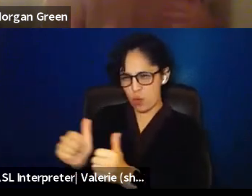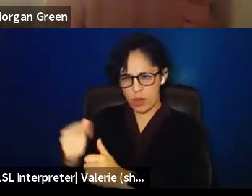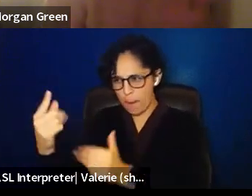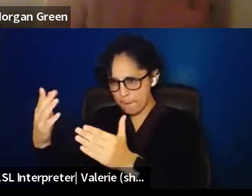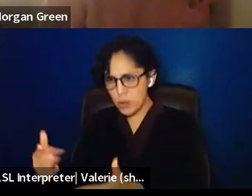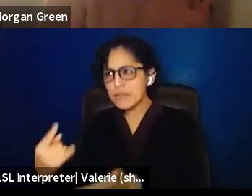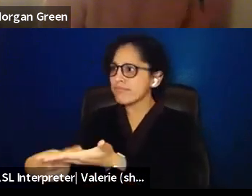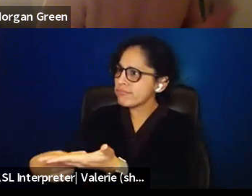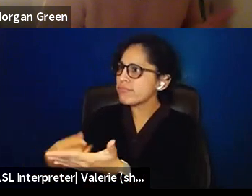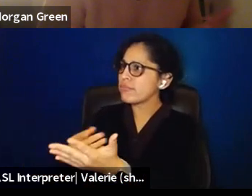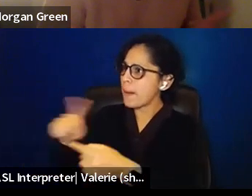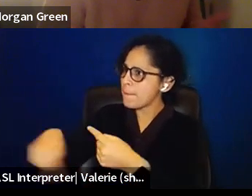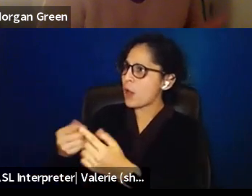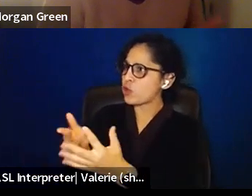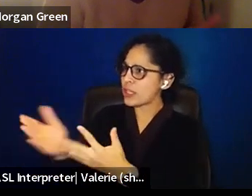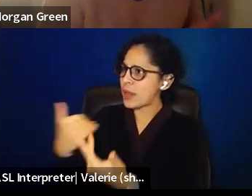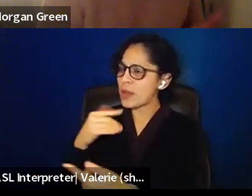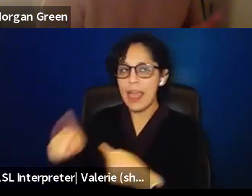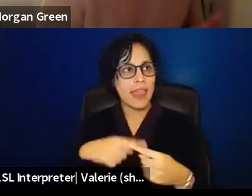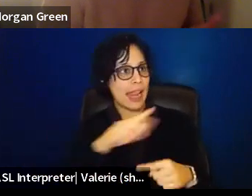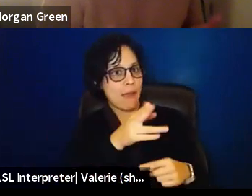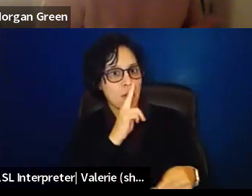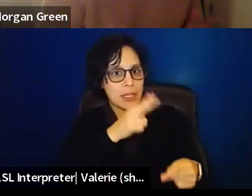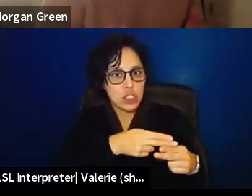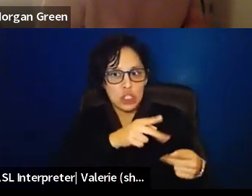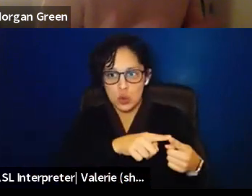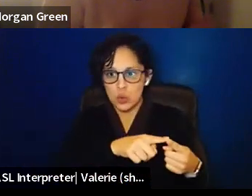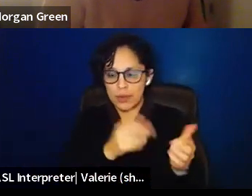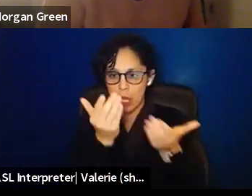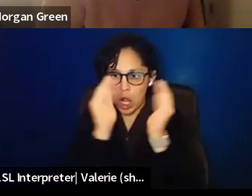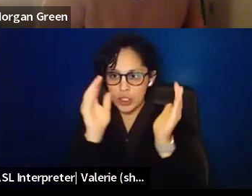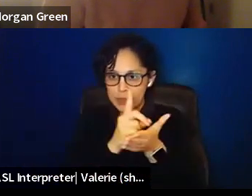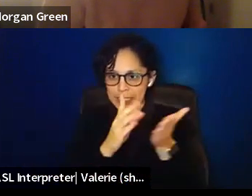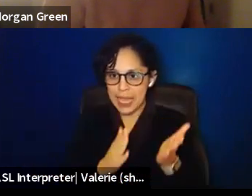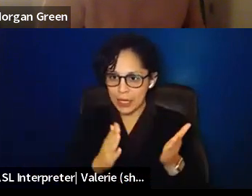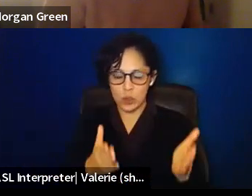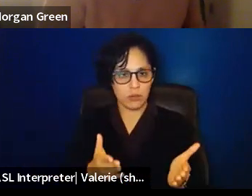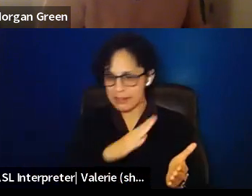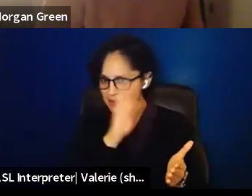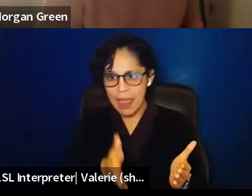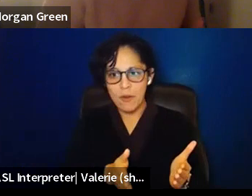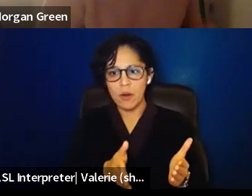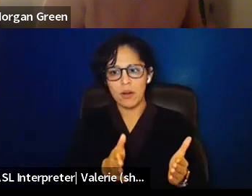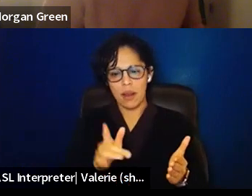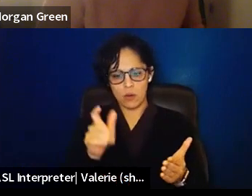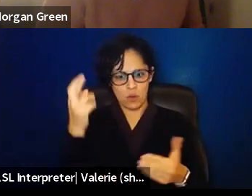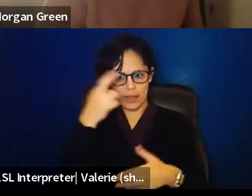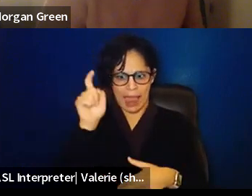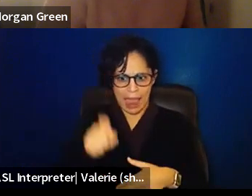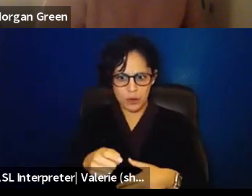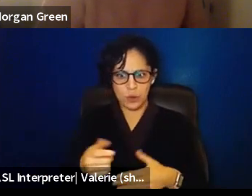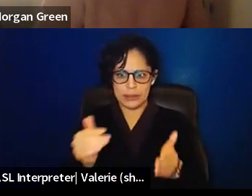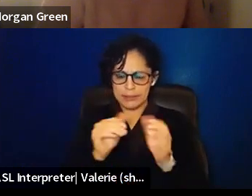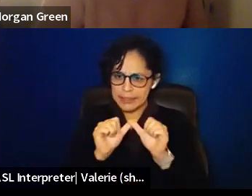then you realize how much you have to repeat yourself. But you have to repeat yourself. You have to make sure that you're